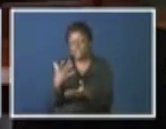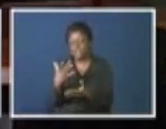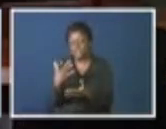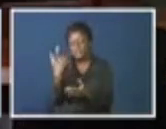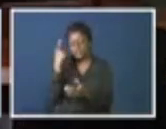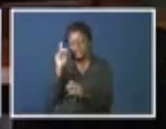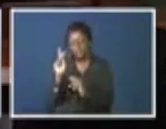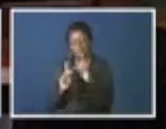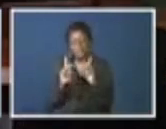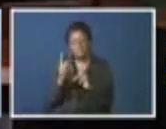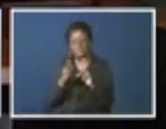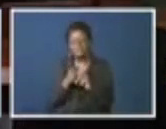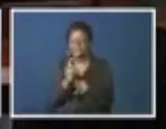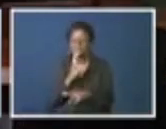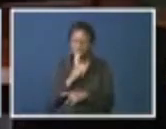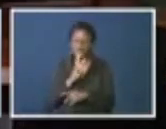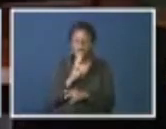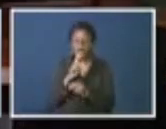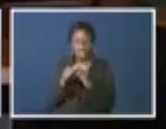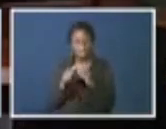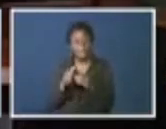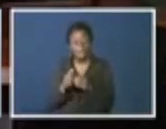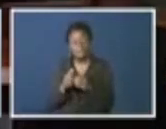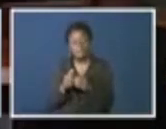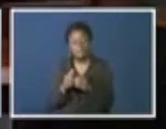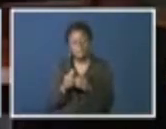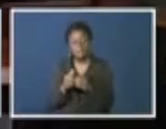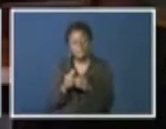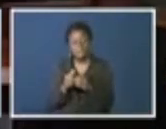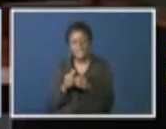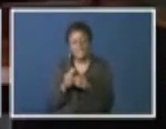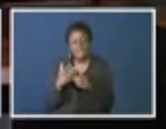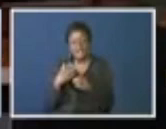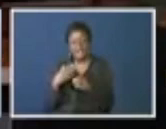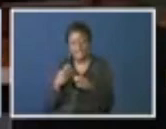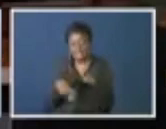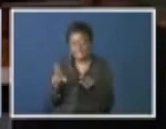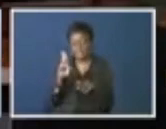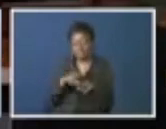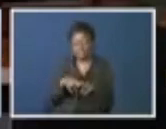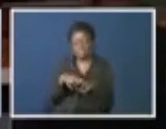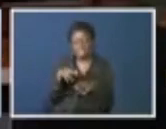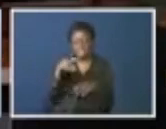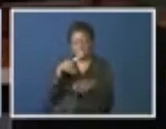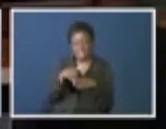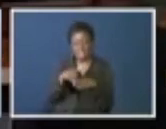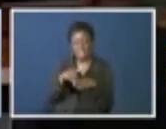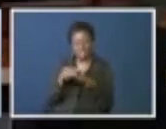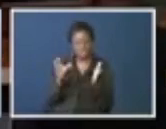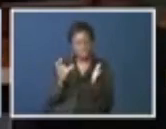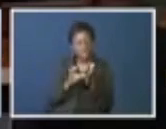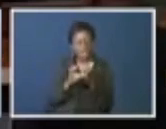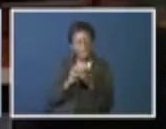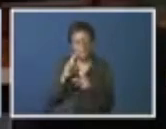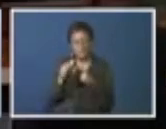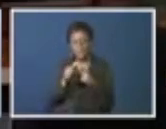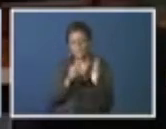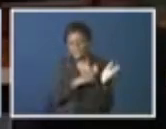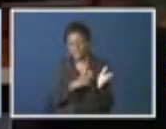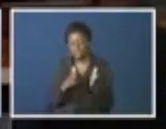for persons to talk about an escalation in crime when a strategy